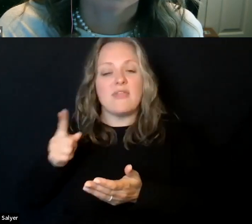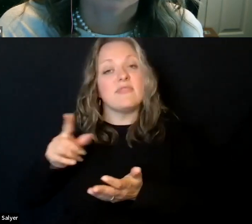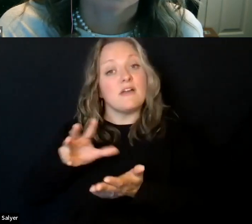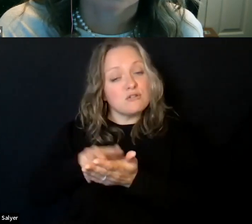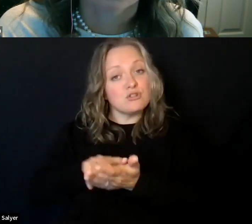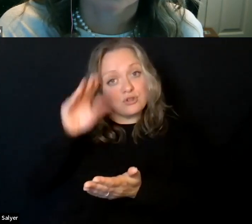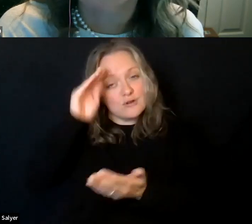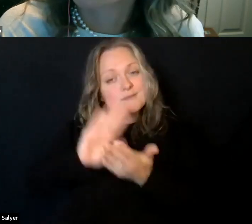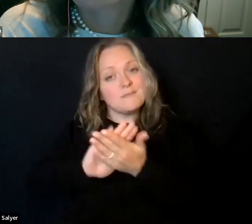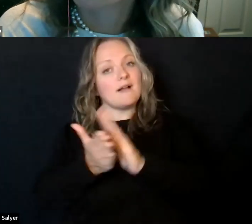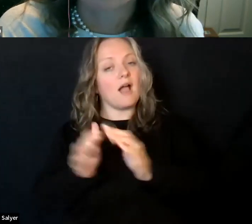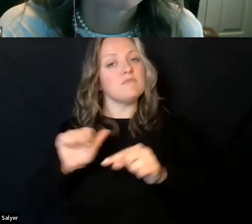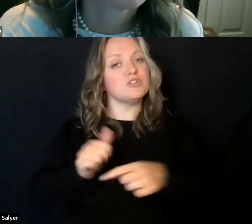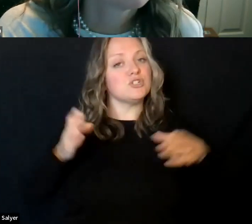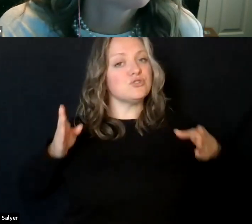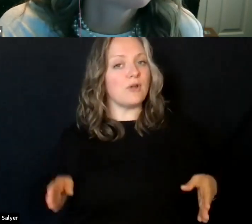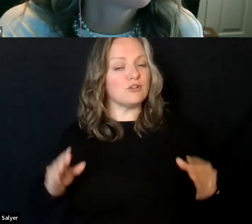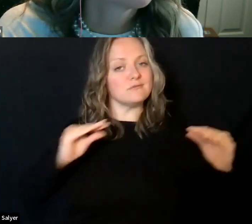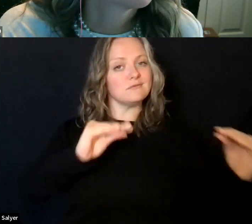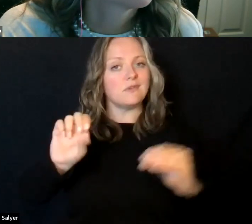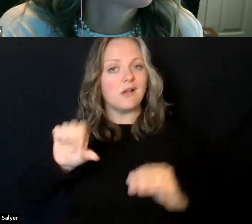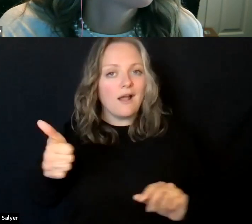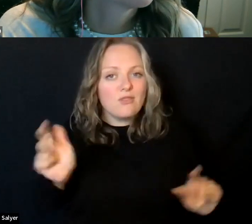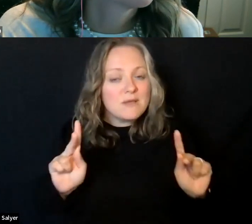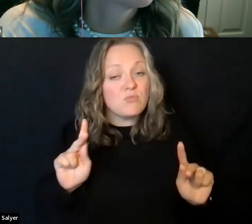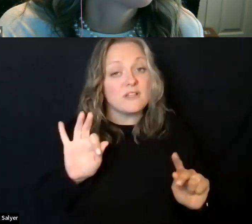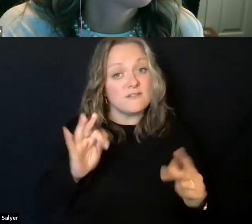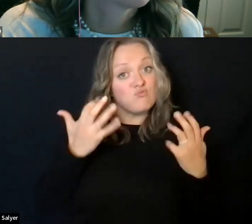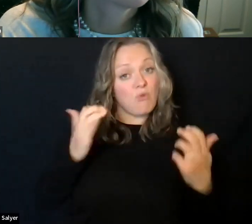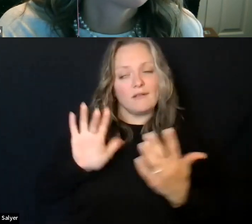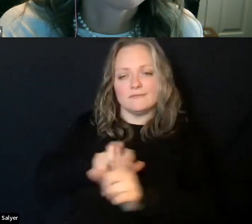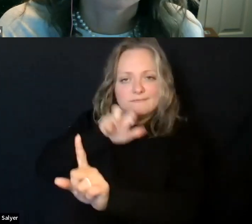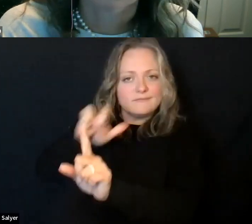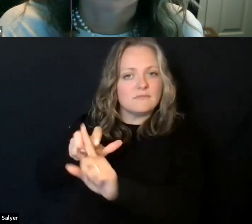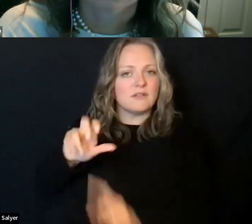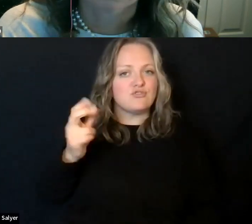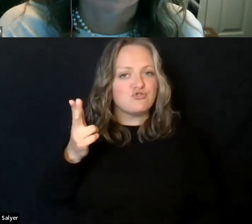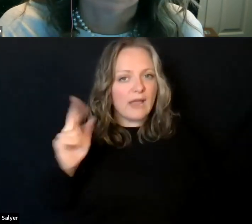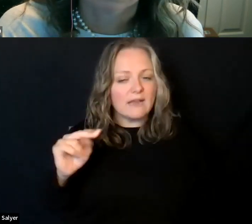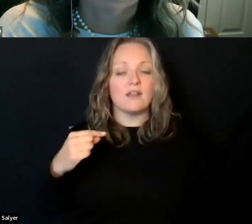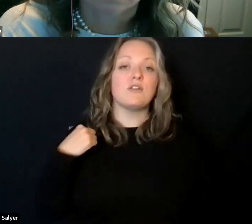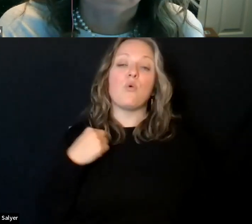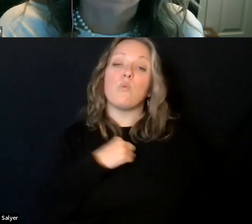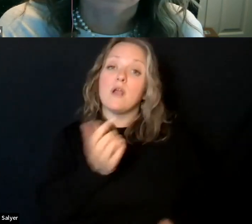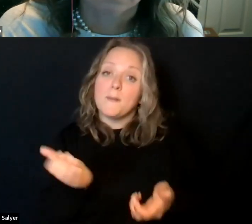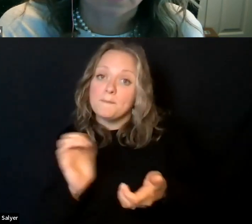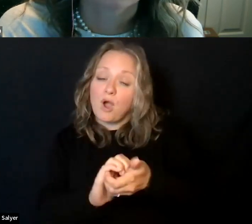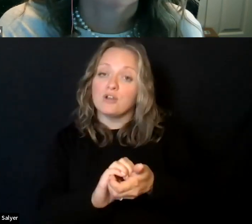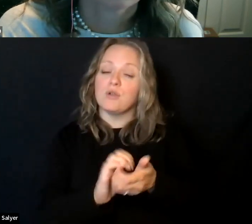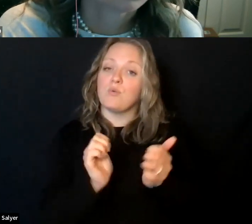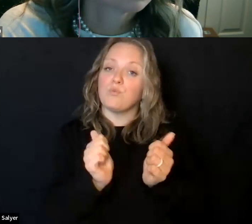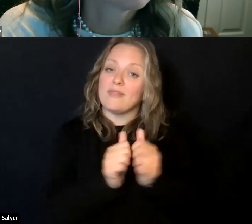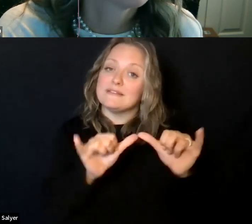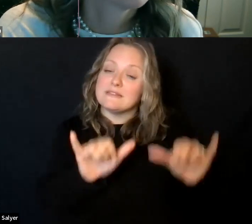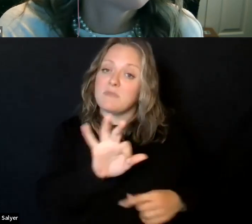So we encourage you to just reach out to Shannon and get that information. But we are partnering with the System of Care 5 grant